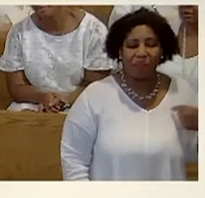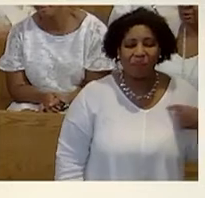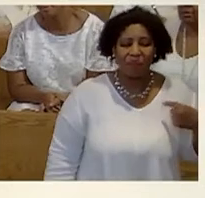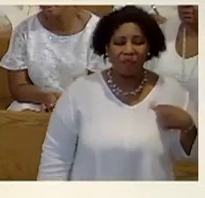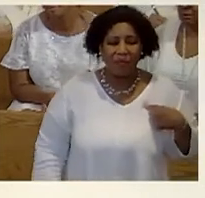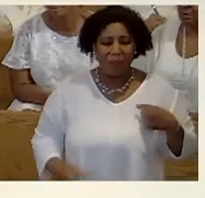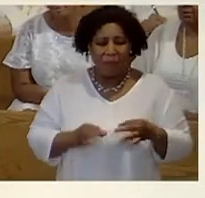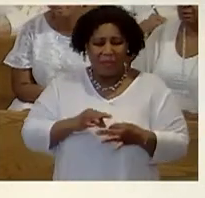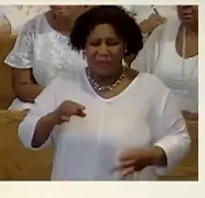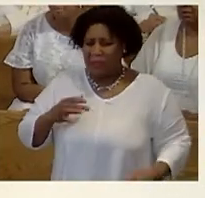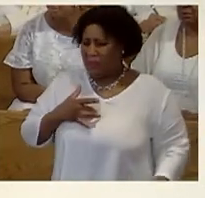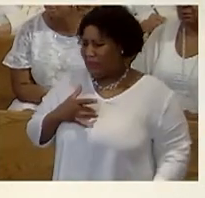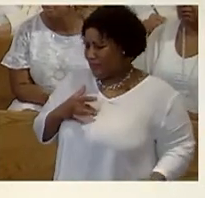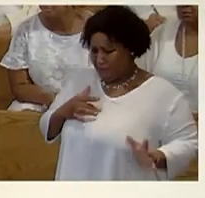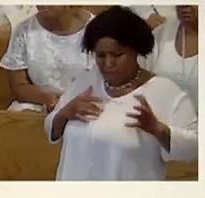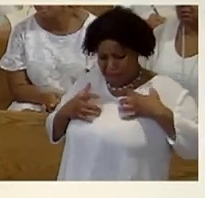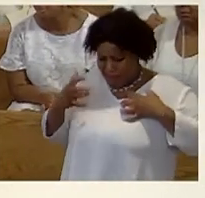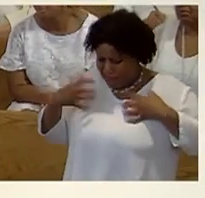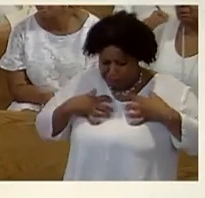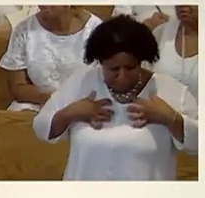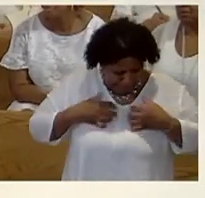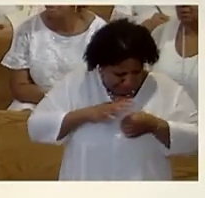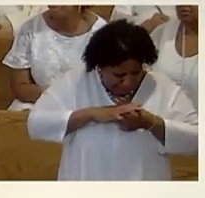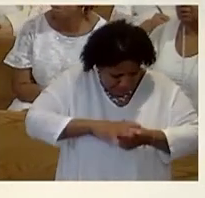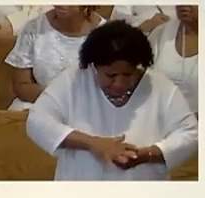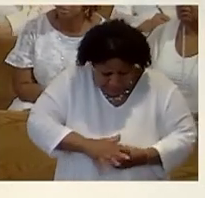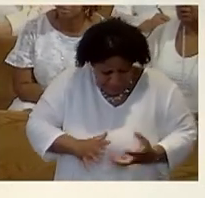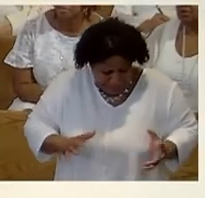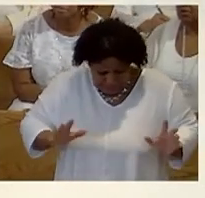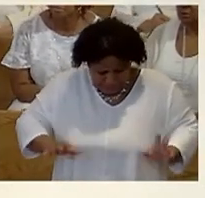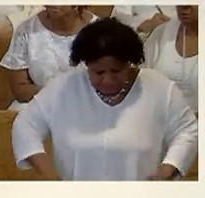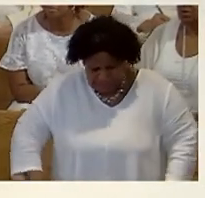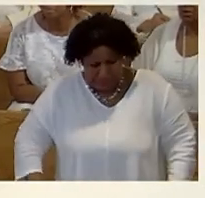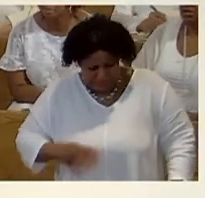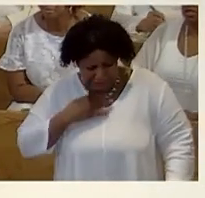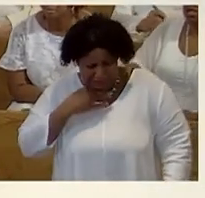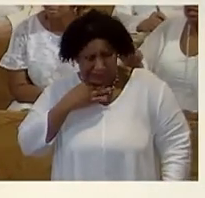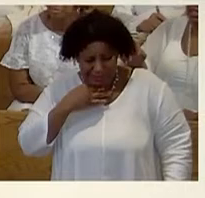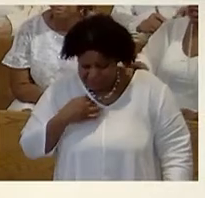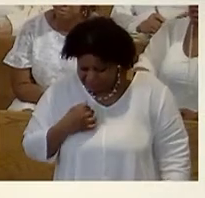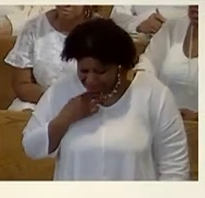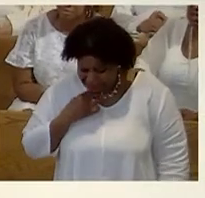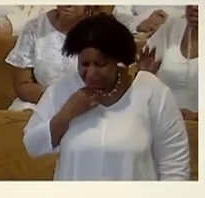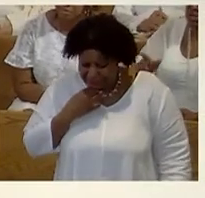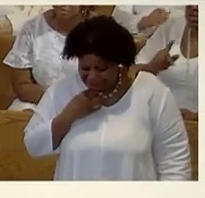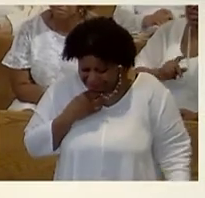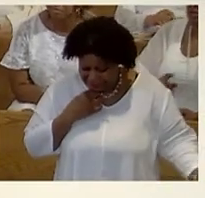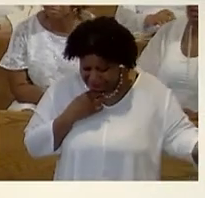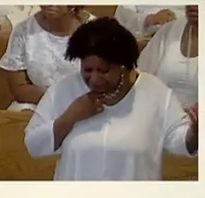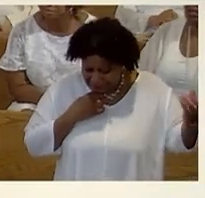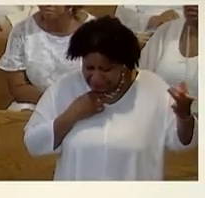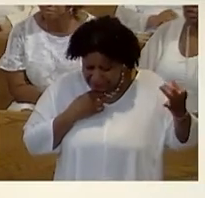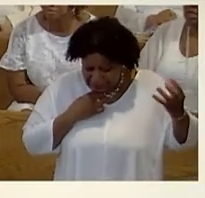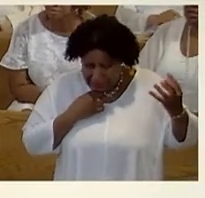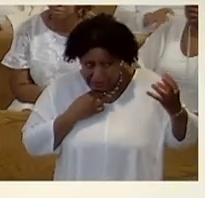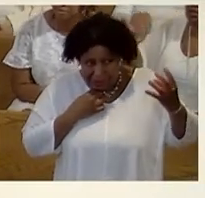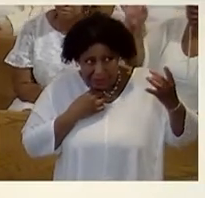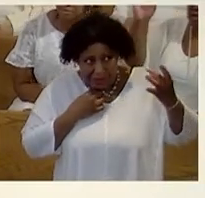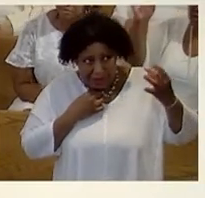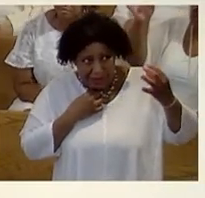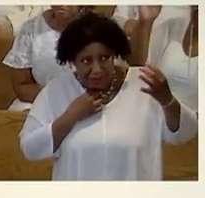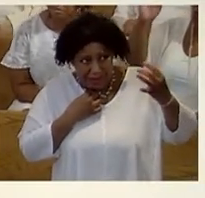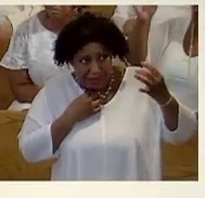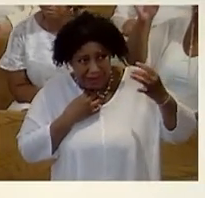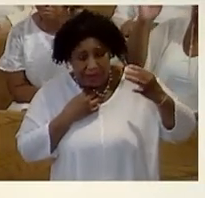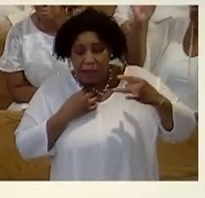vexed, I'm in an oppressive situation, and I don't want to raise my head, God whispers in my ear and say,